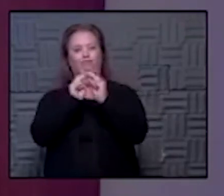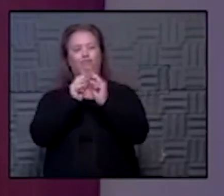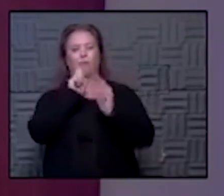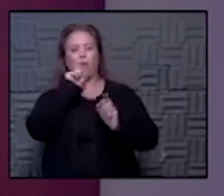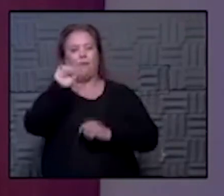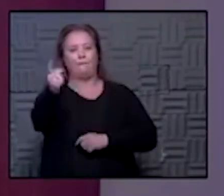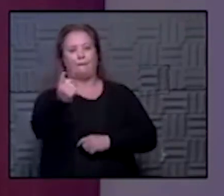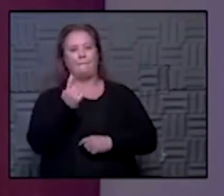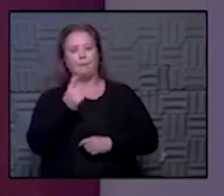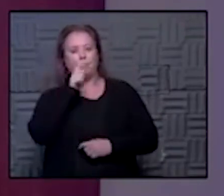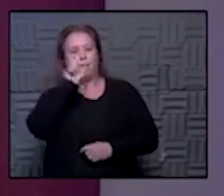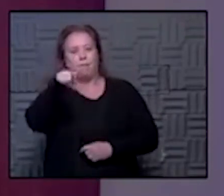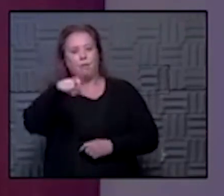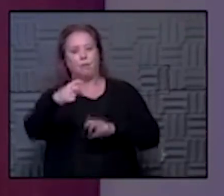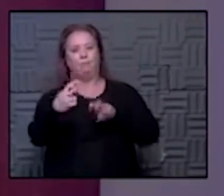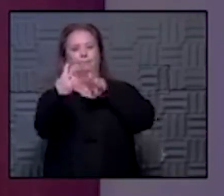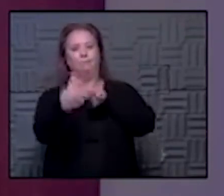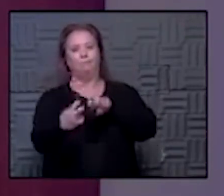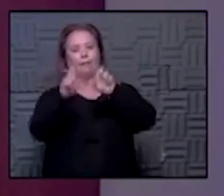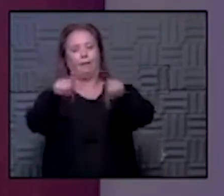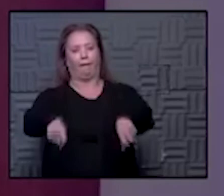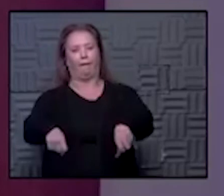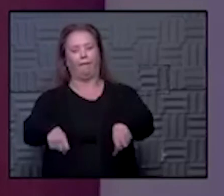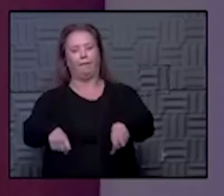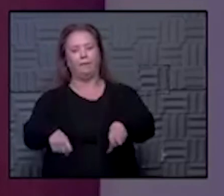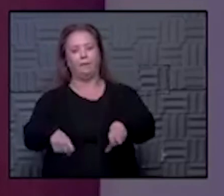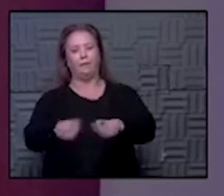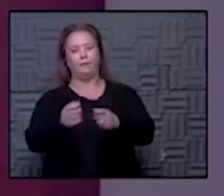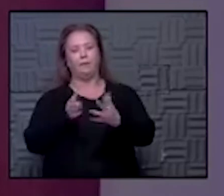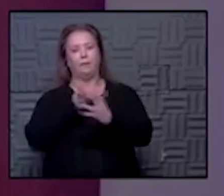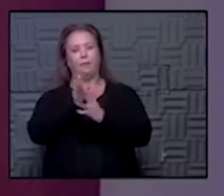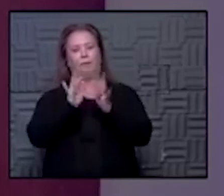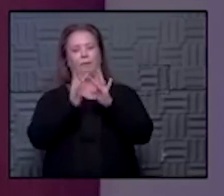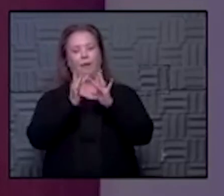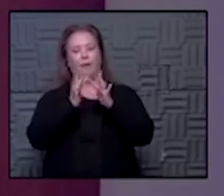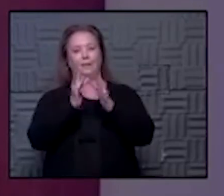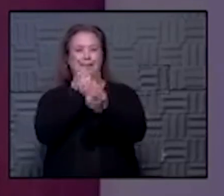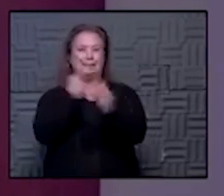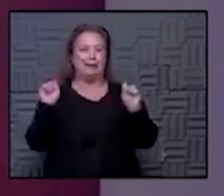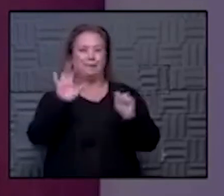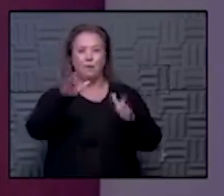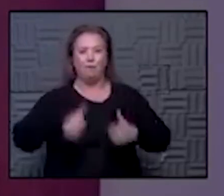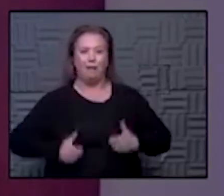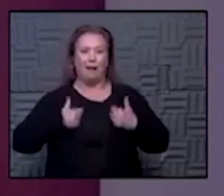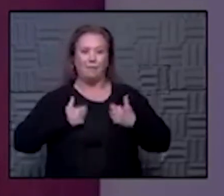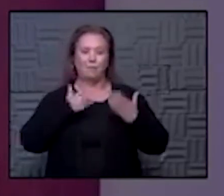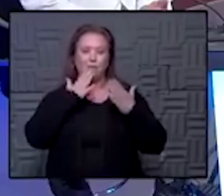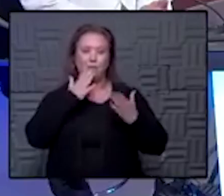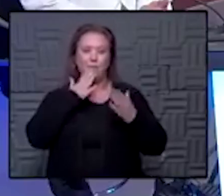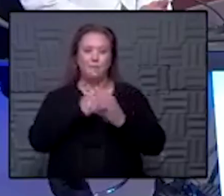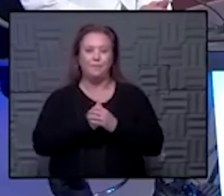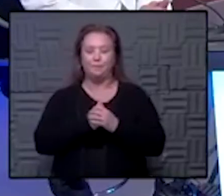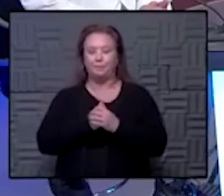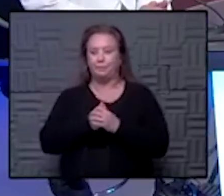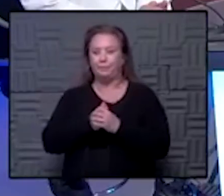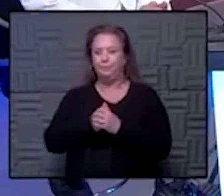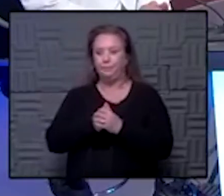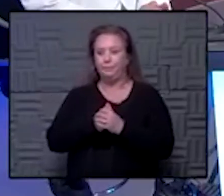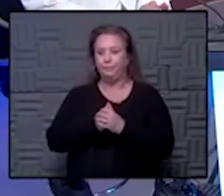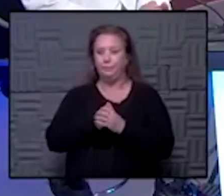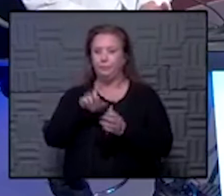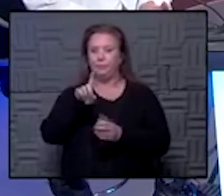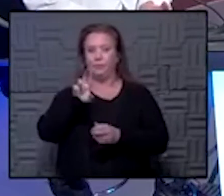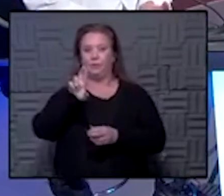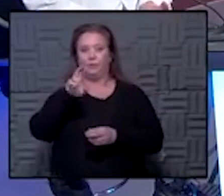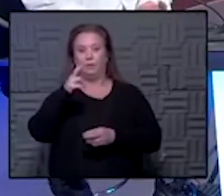in for your appointment, but please seek care because it's safe and it's your life. Thank you. Thank you.